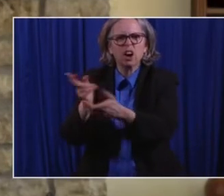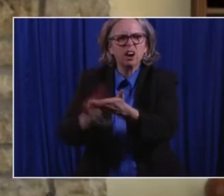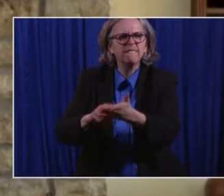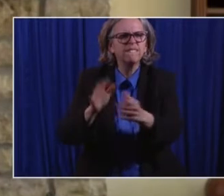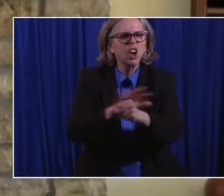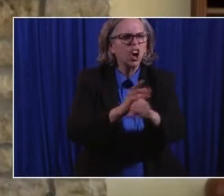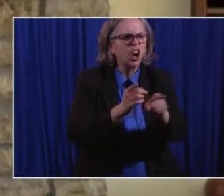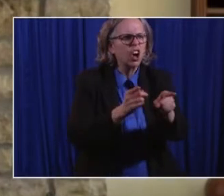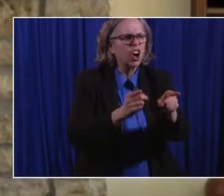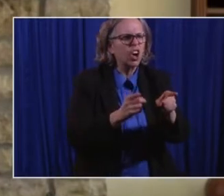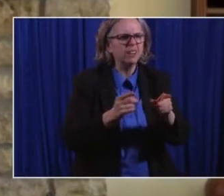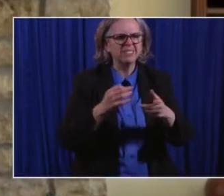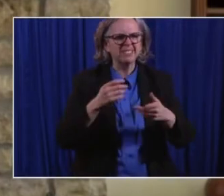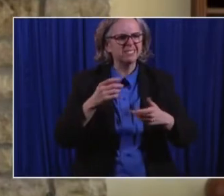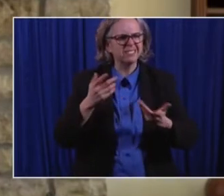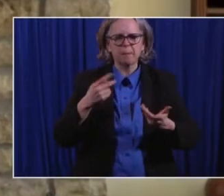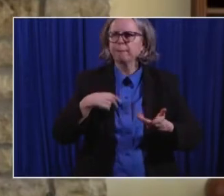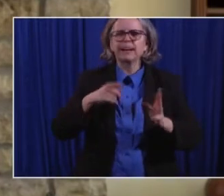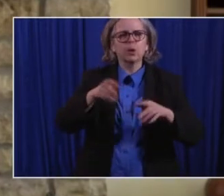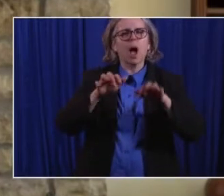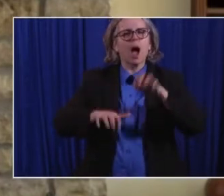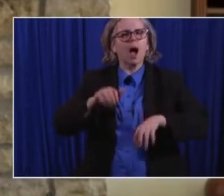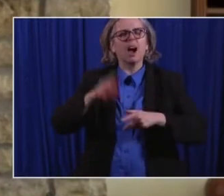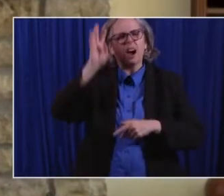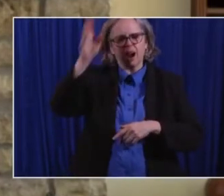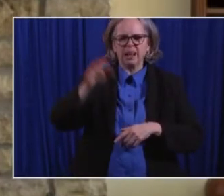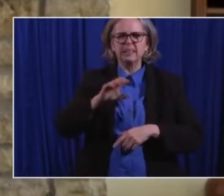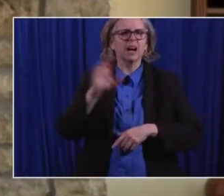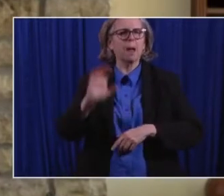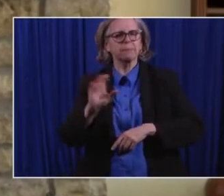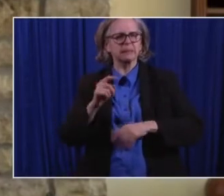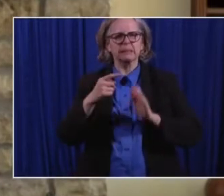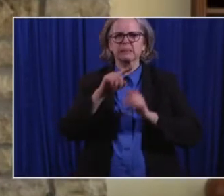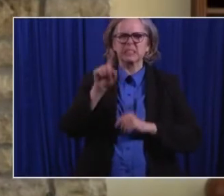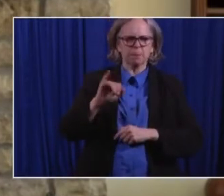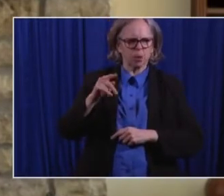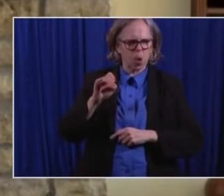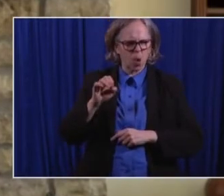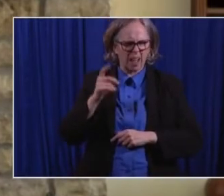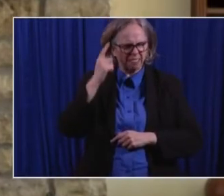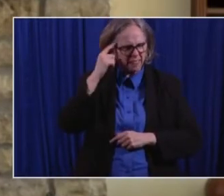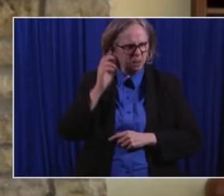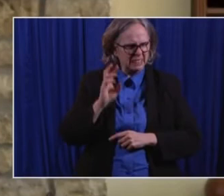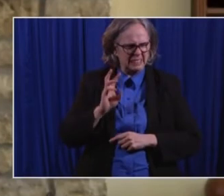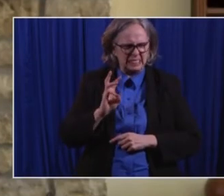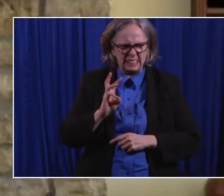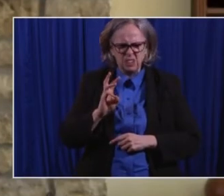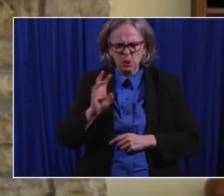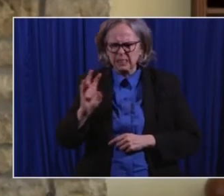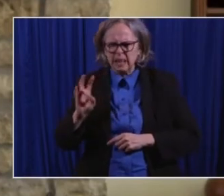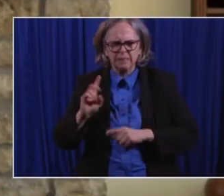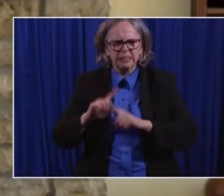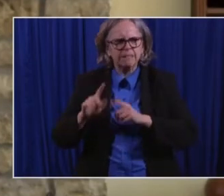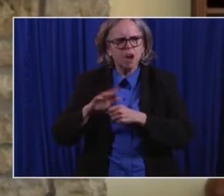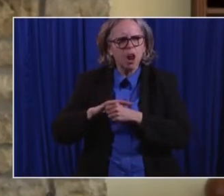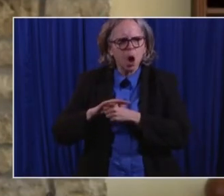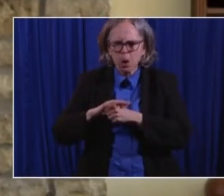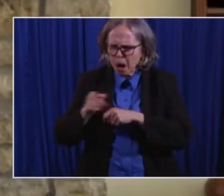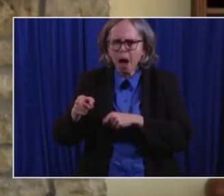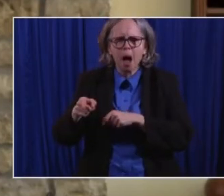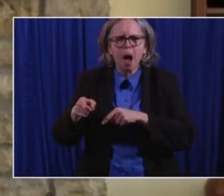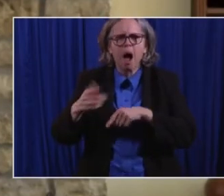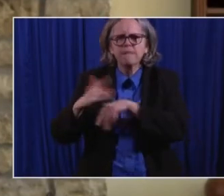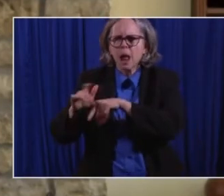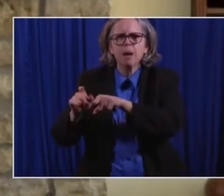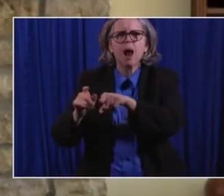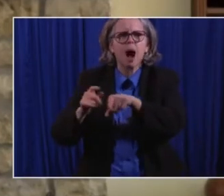in Columbus zip, and she went through. I think there were 6 or 7 places as of 10 o'clock this morning, at least, that had some